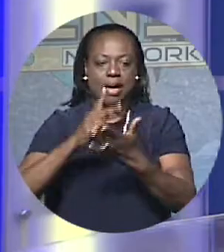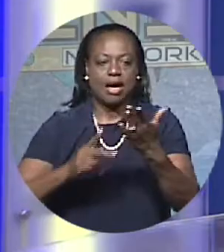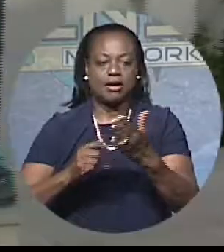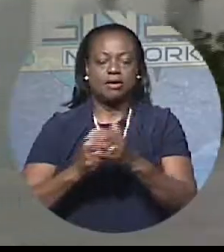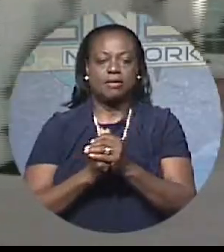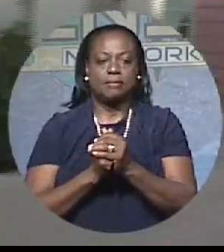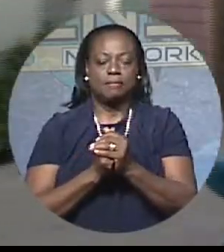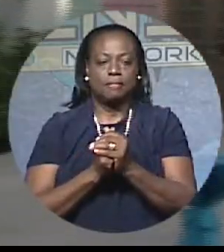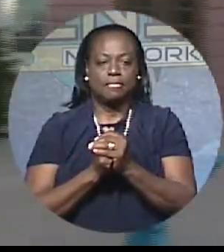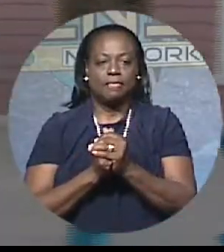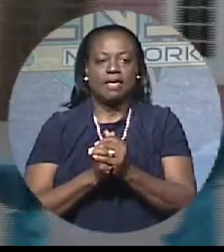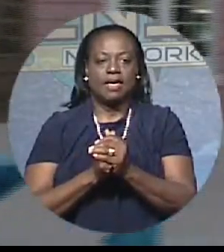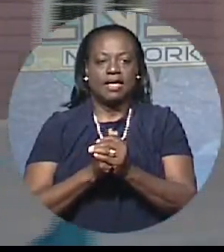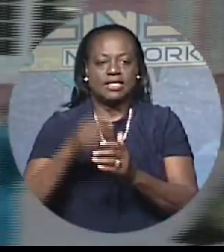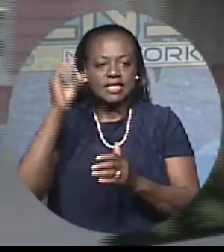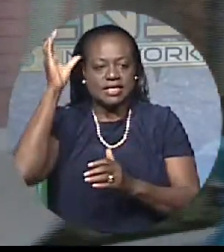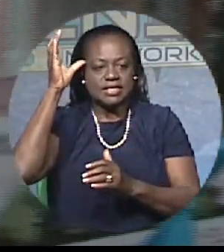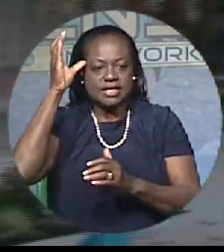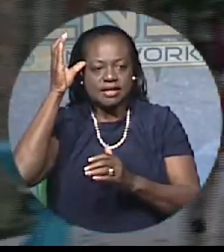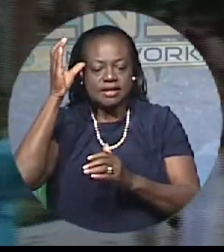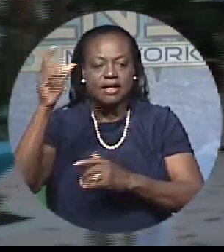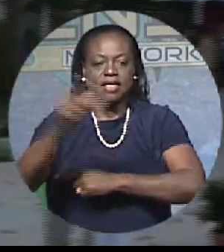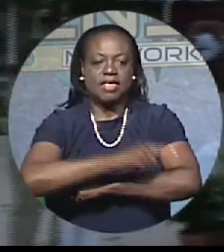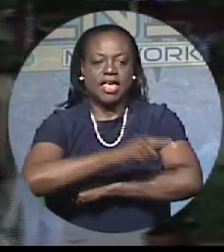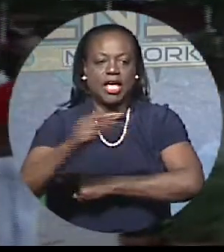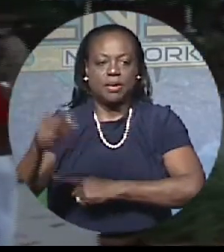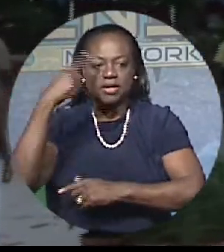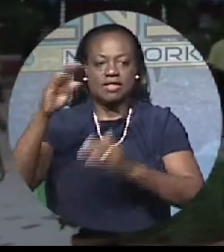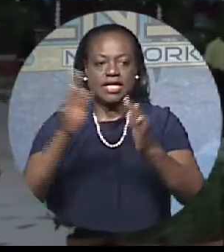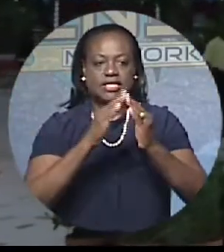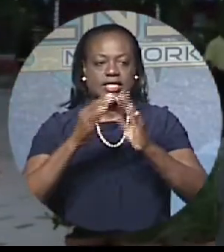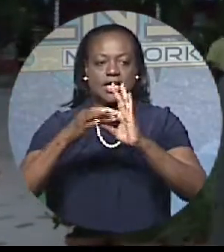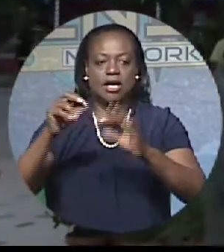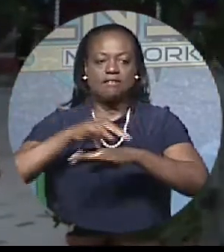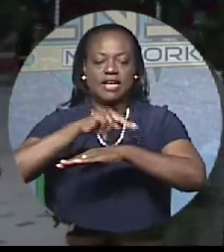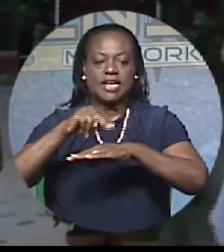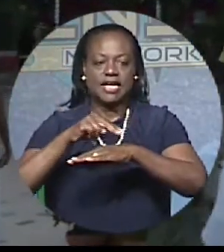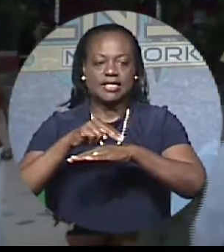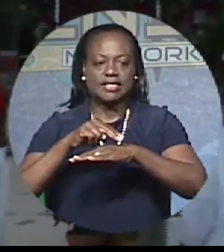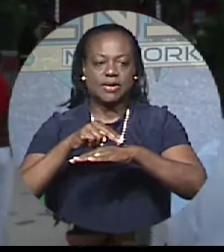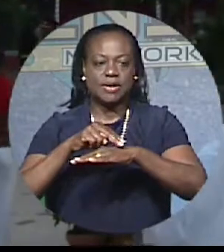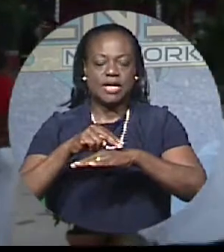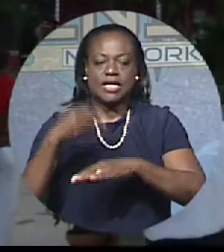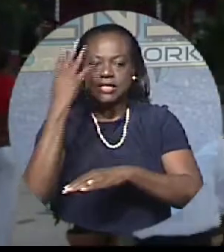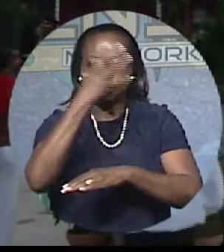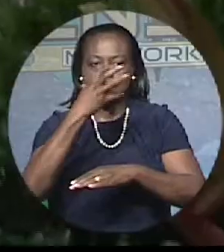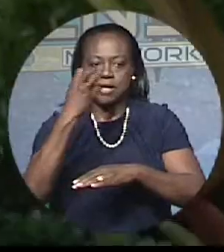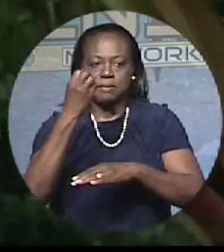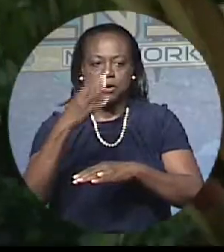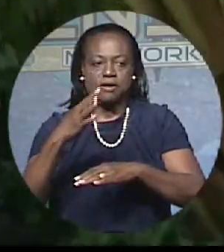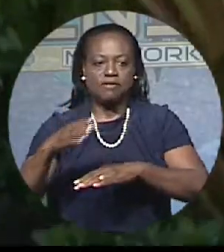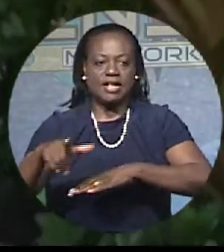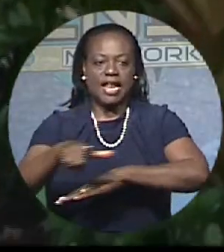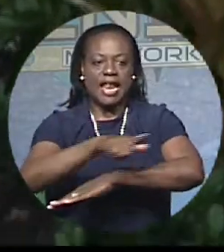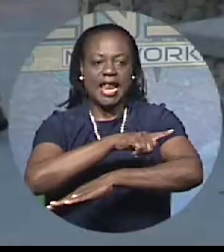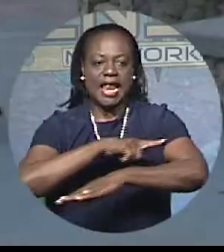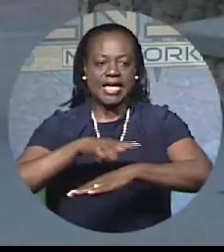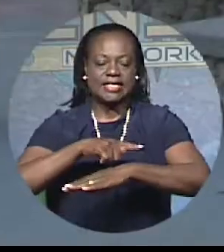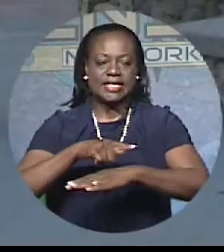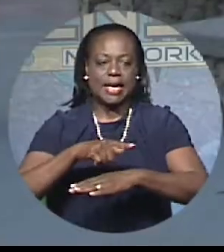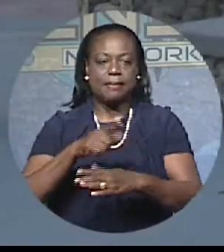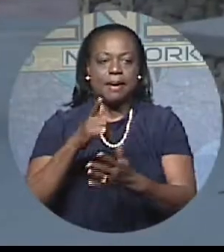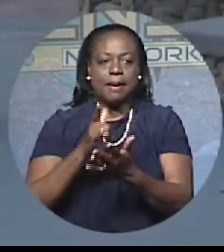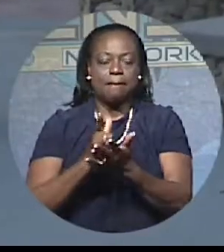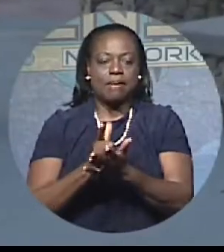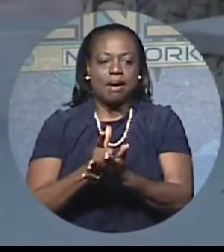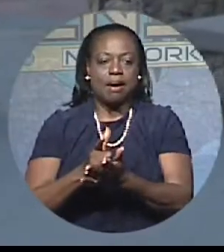It's considered the gateway to the city of downtown Nassau, and with its unique charm and features like the indigenous landscaping, park benches,